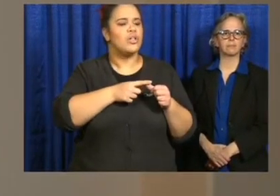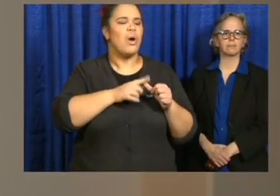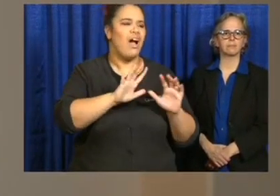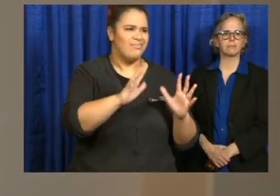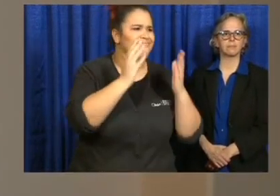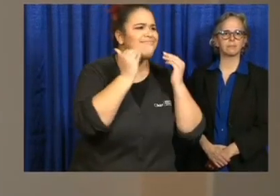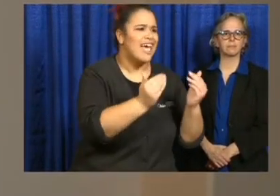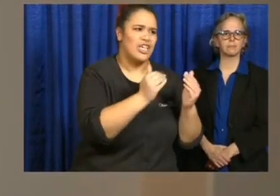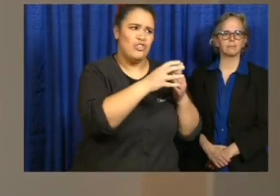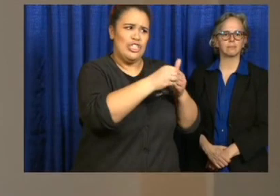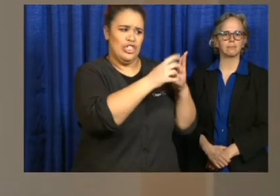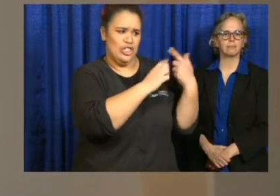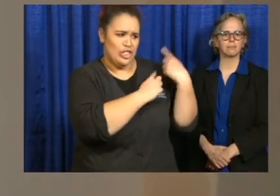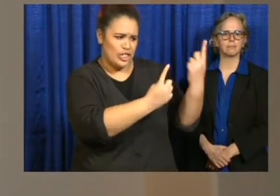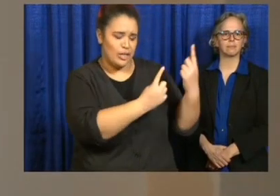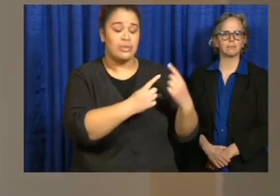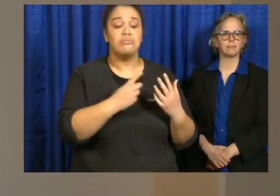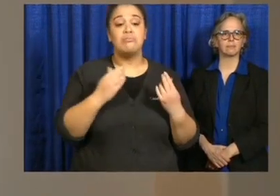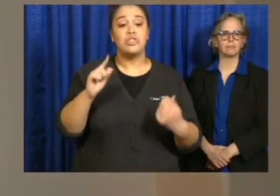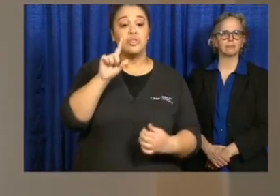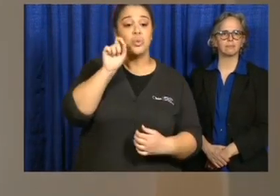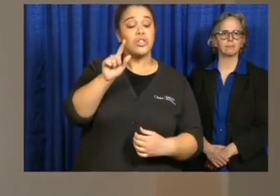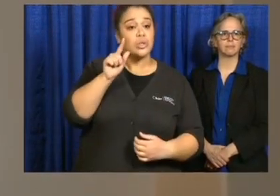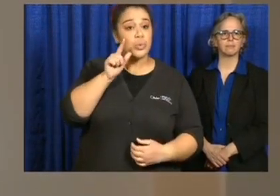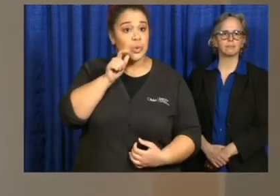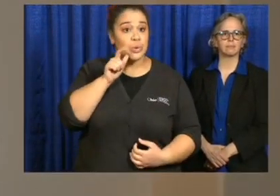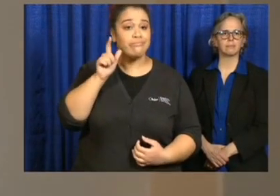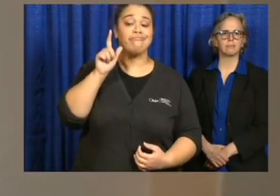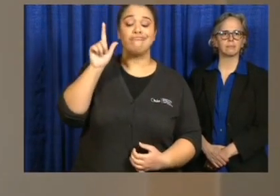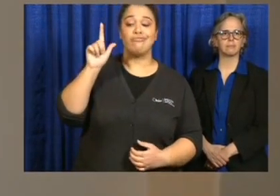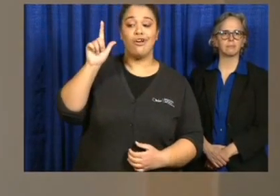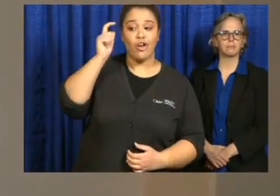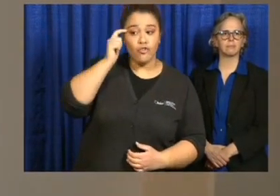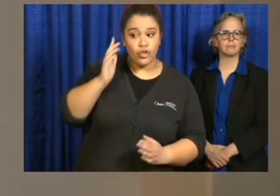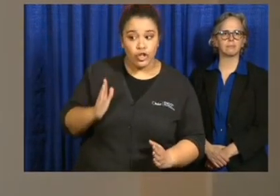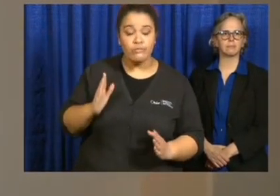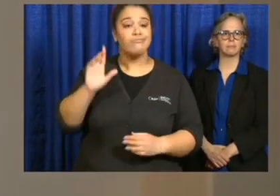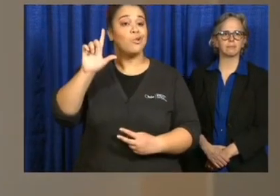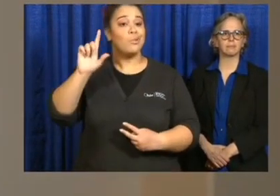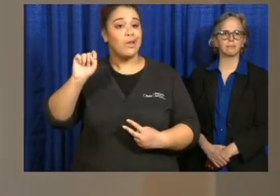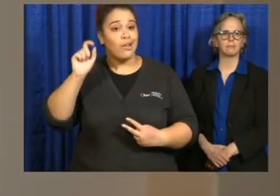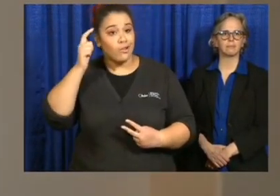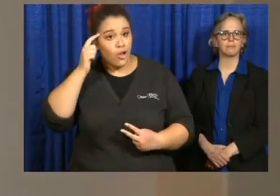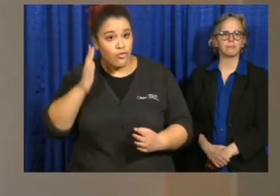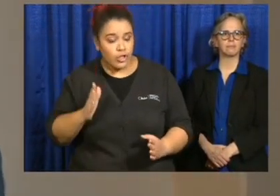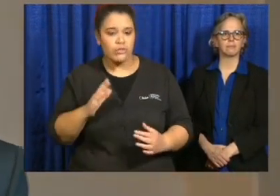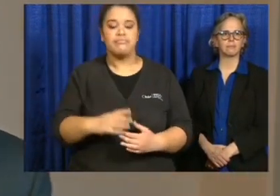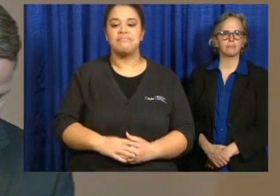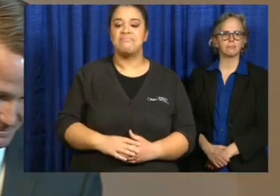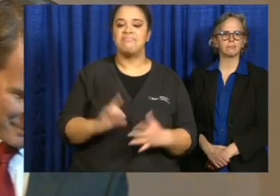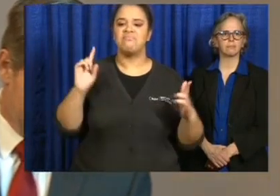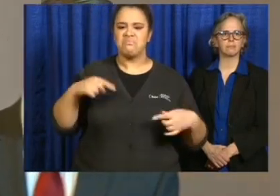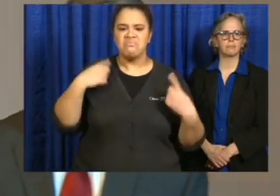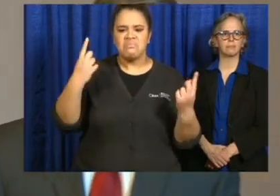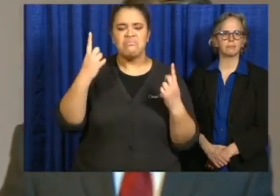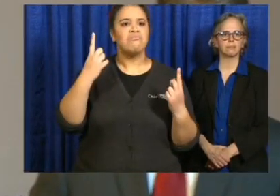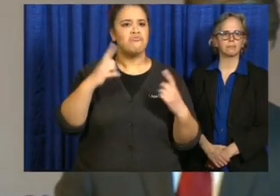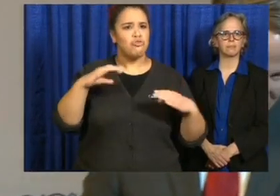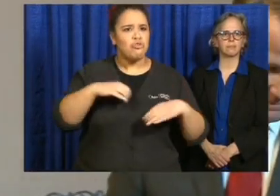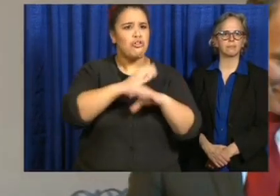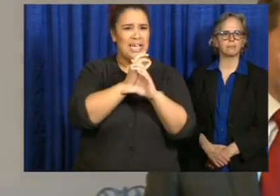This question might be for the governor or the lieutenant governor. While we go through this crisis and things exponentially can get